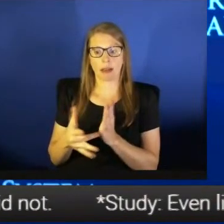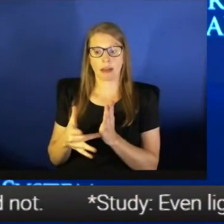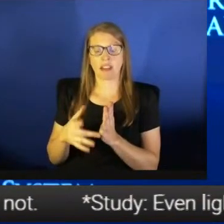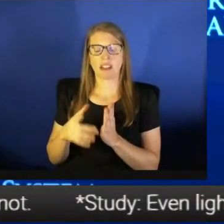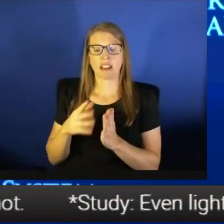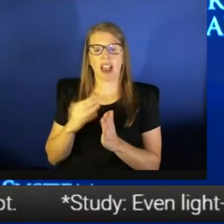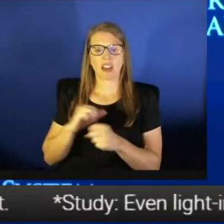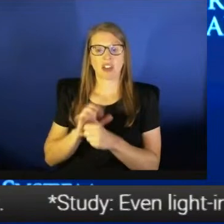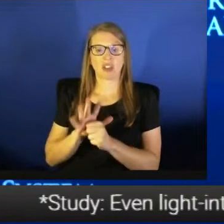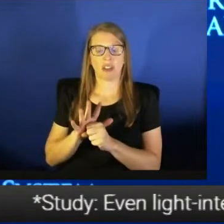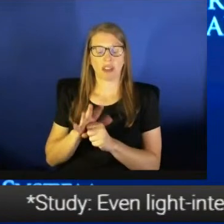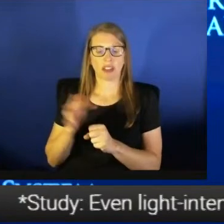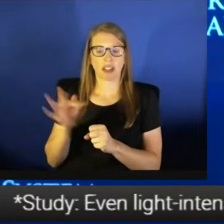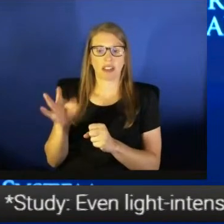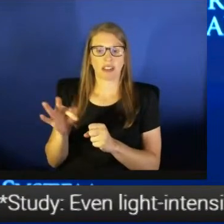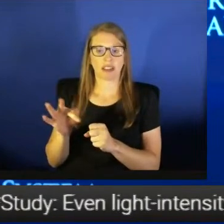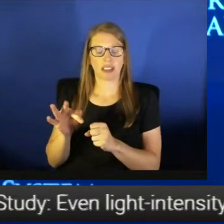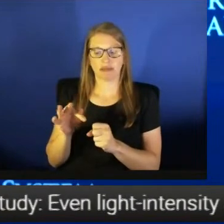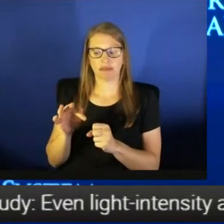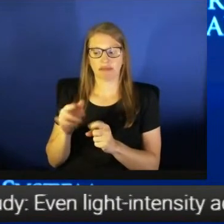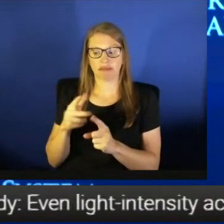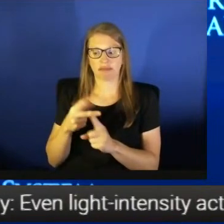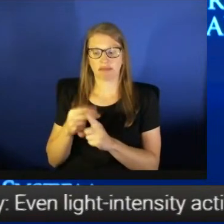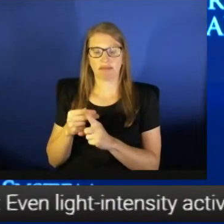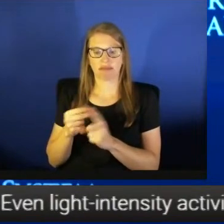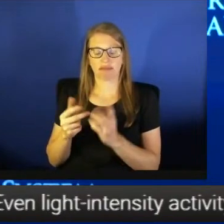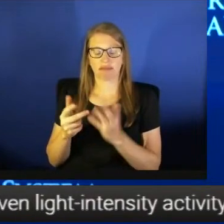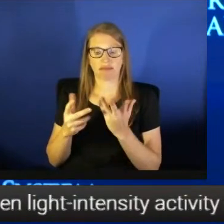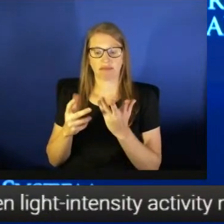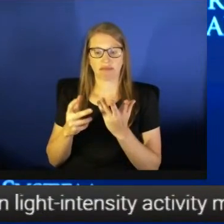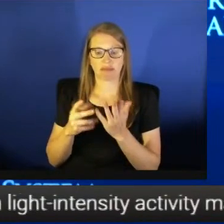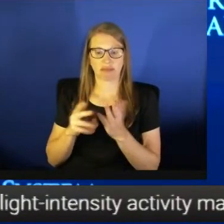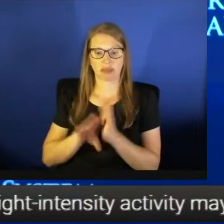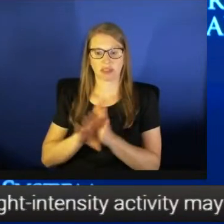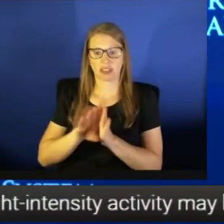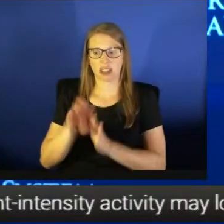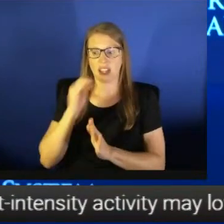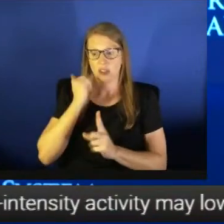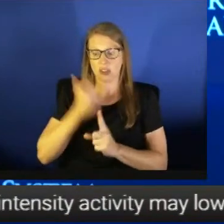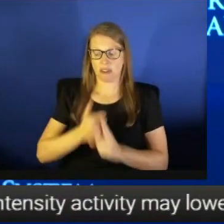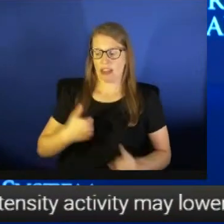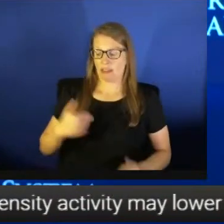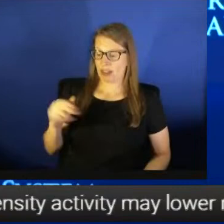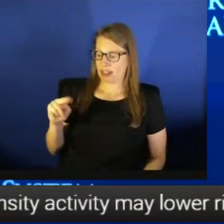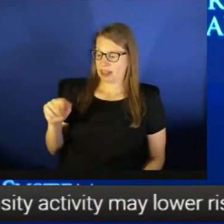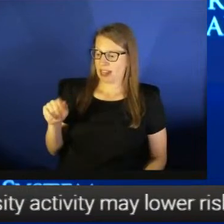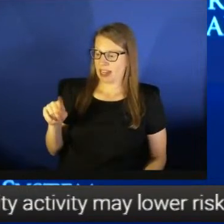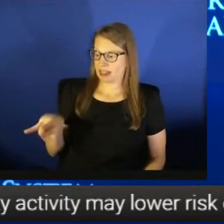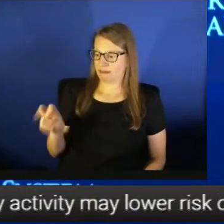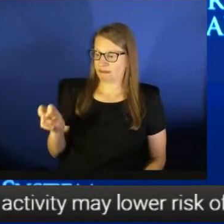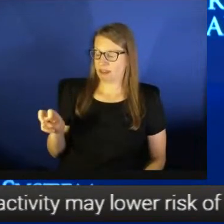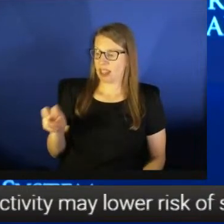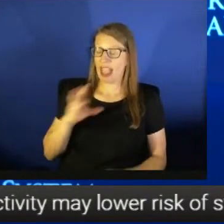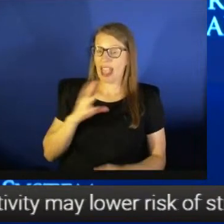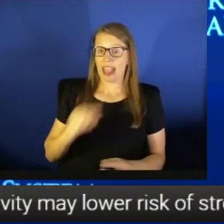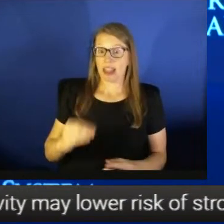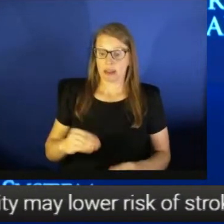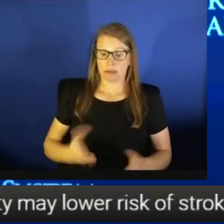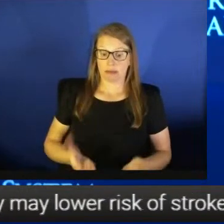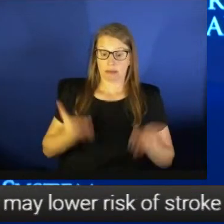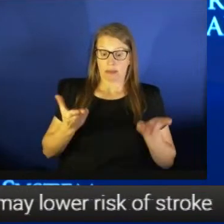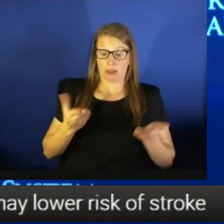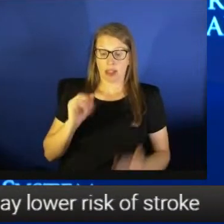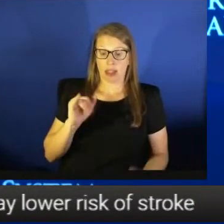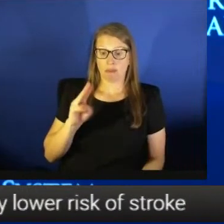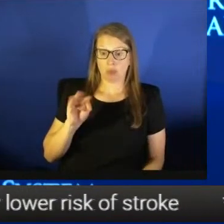how, again, when you have a native disease and you have induced immunity from vaccination, you have the ultimate